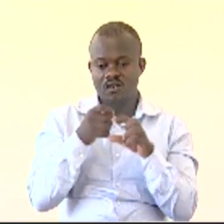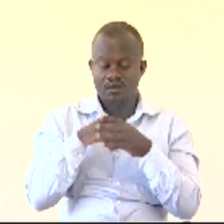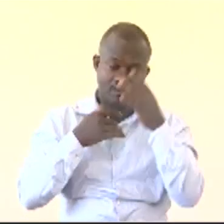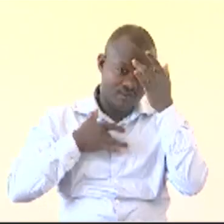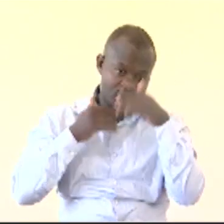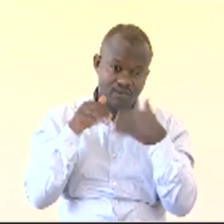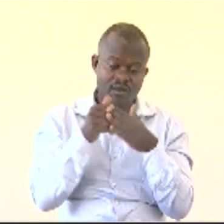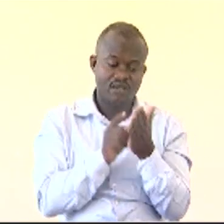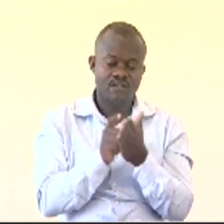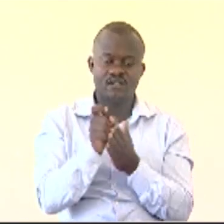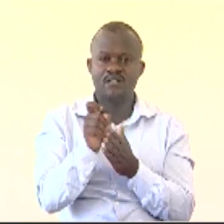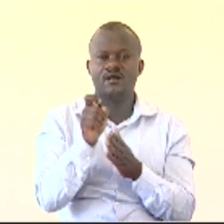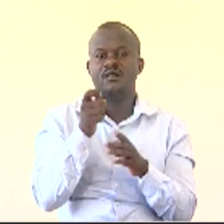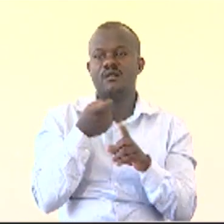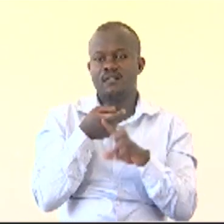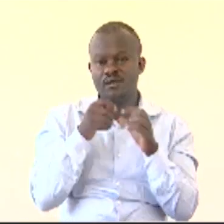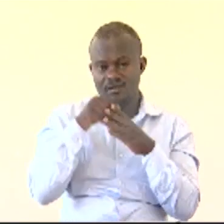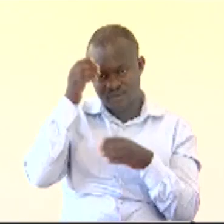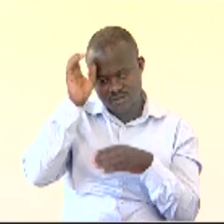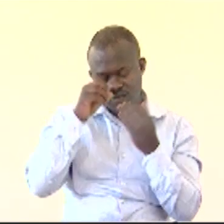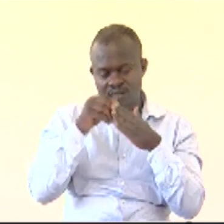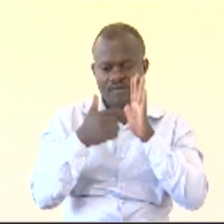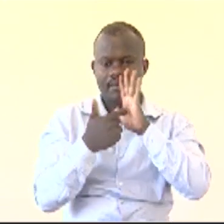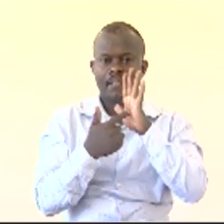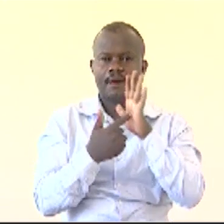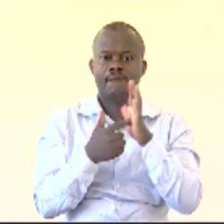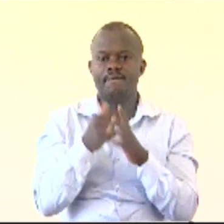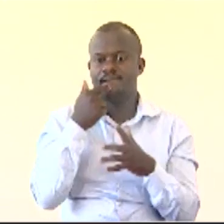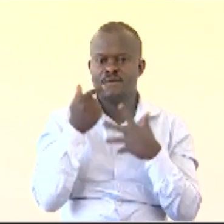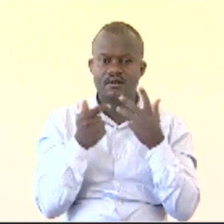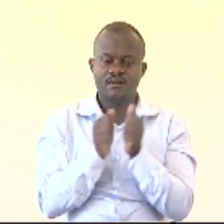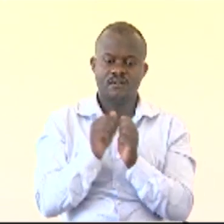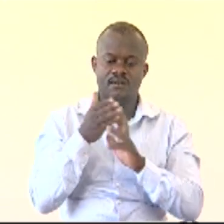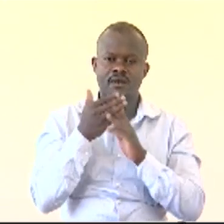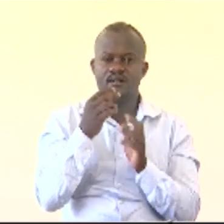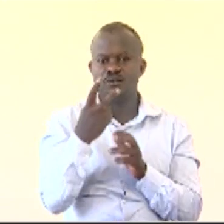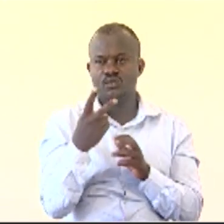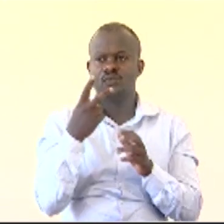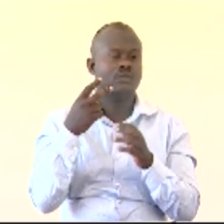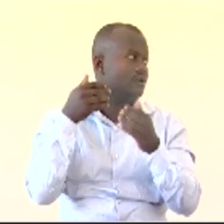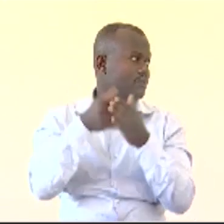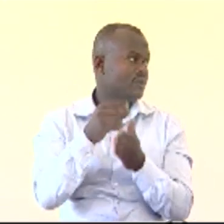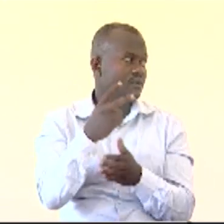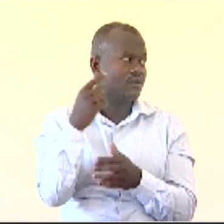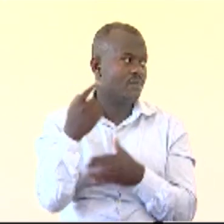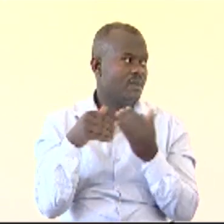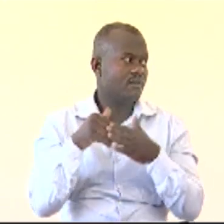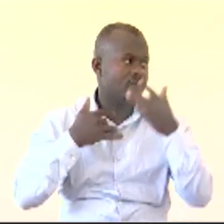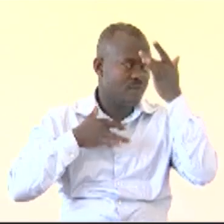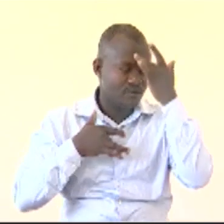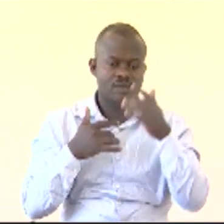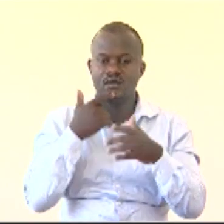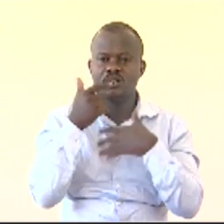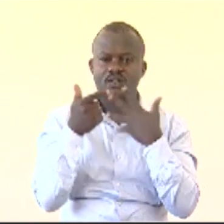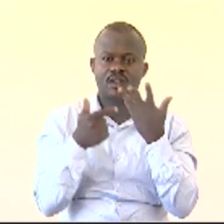with the virus to onset of the symptoms, is between 2 to 21 days. That